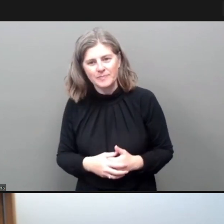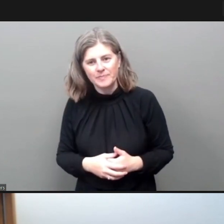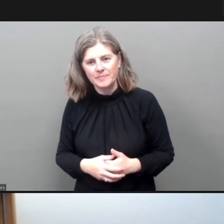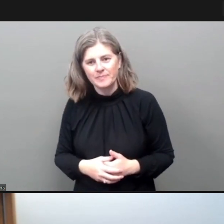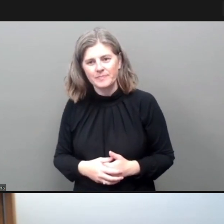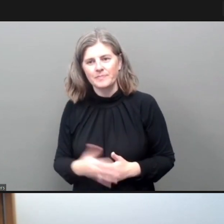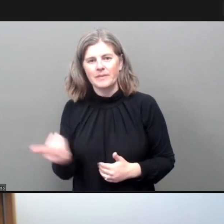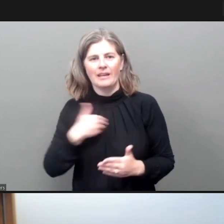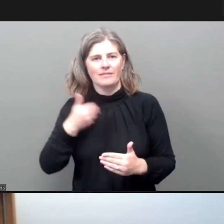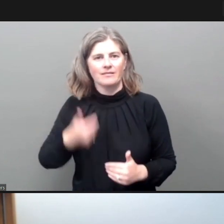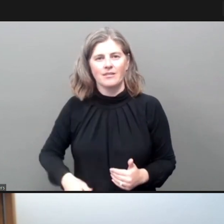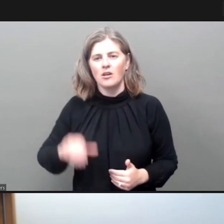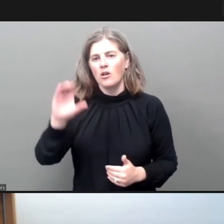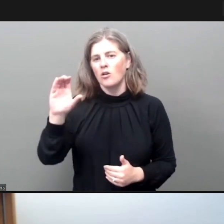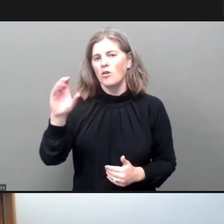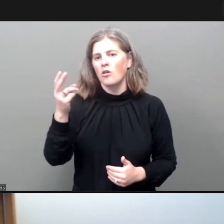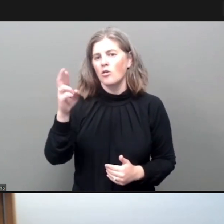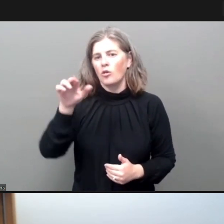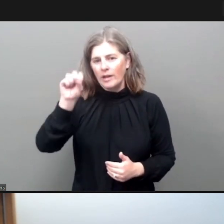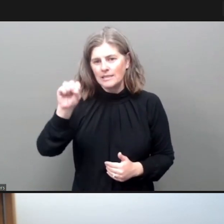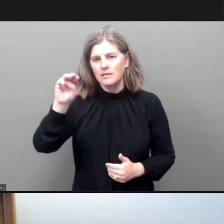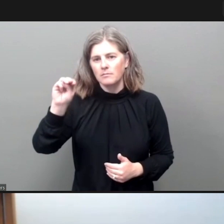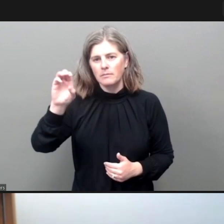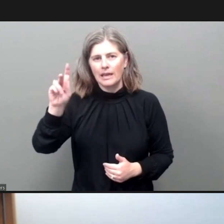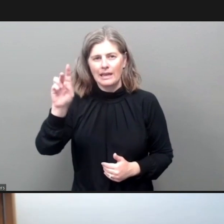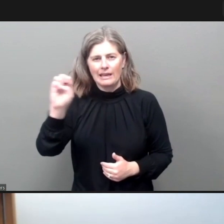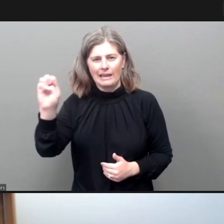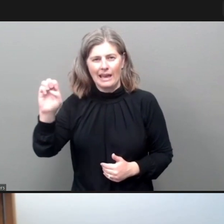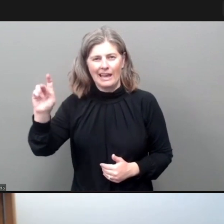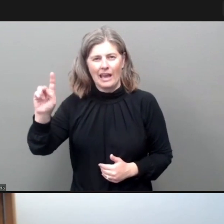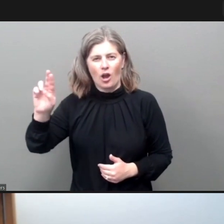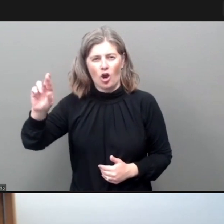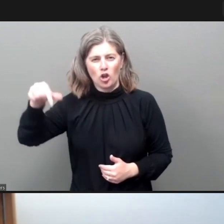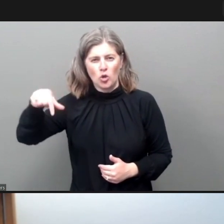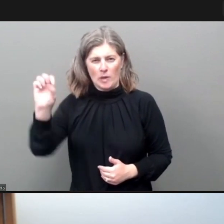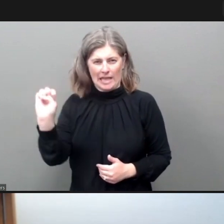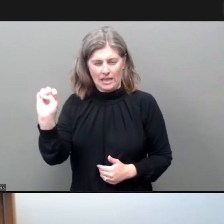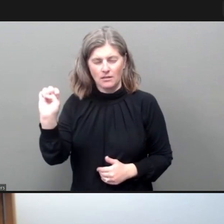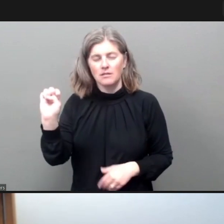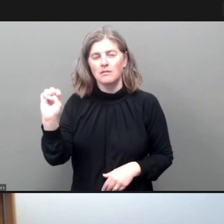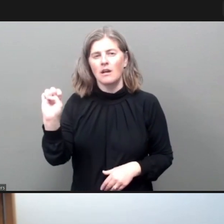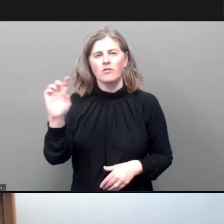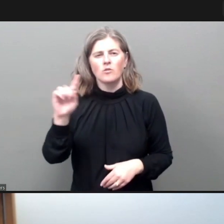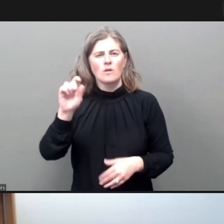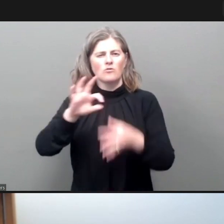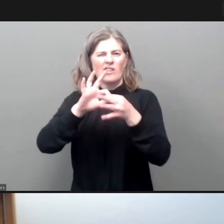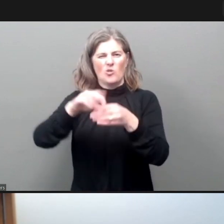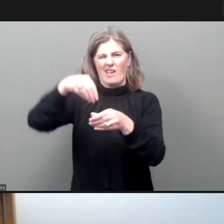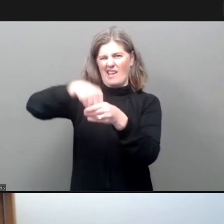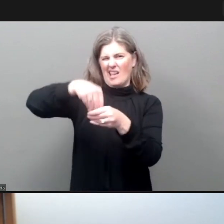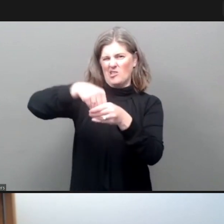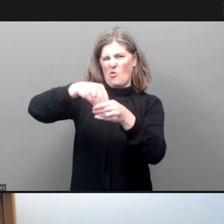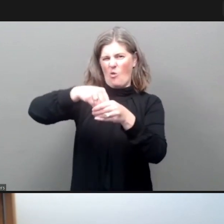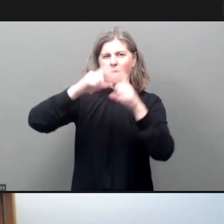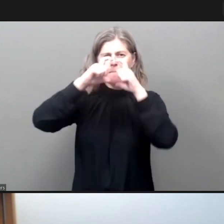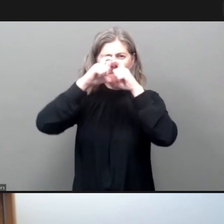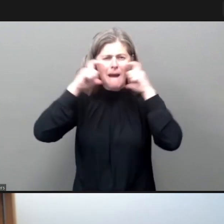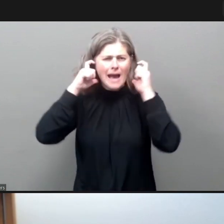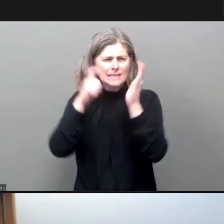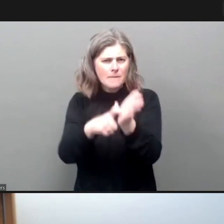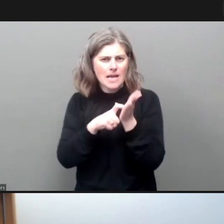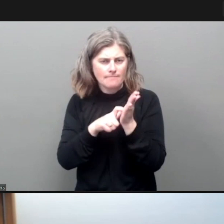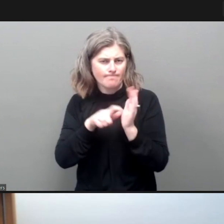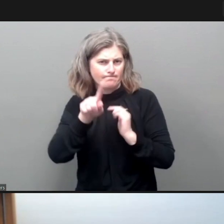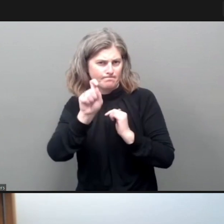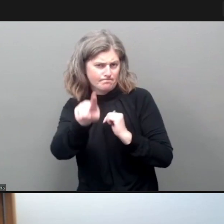Chris McKee over at KRQE News 13. I had a question related to the indoor mask mandate. It is